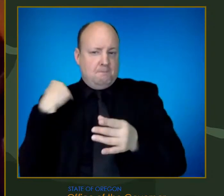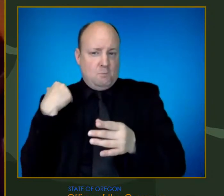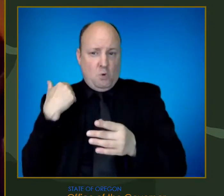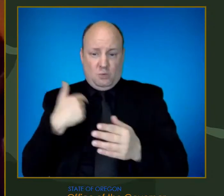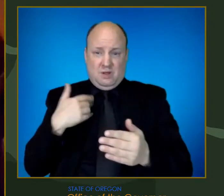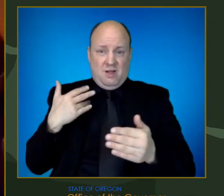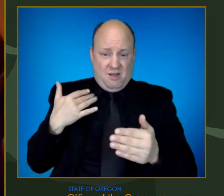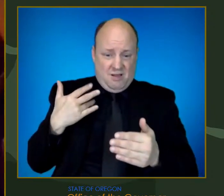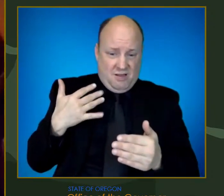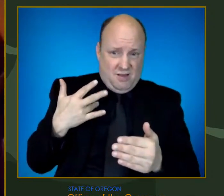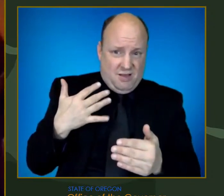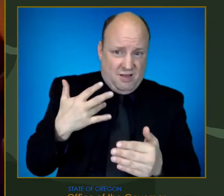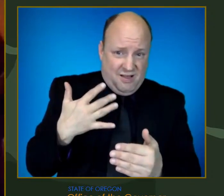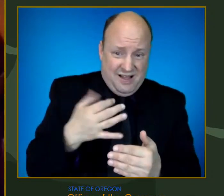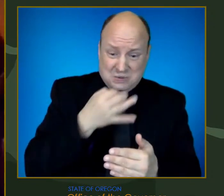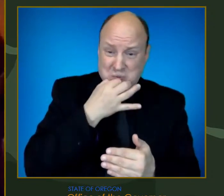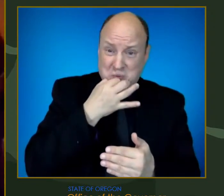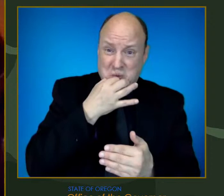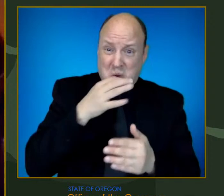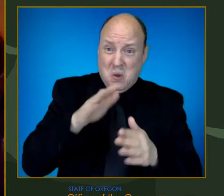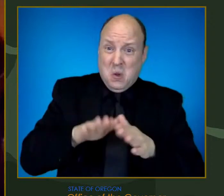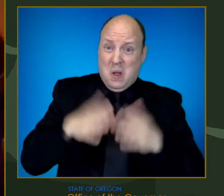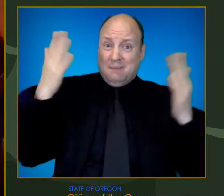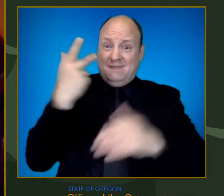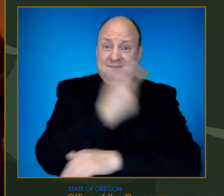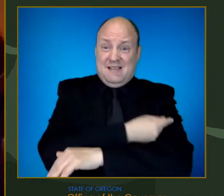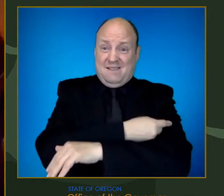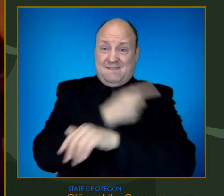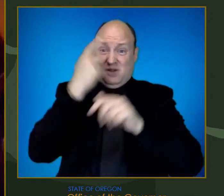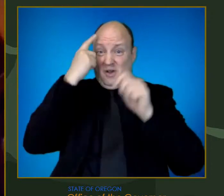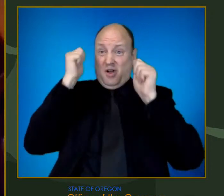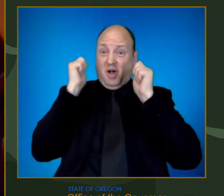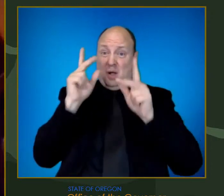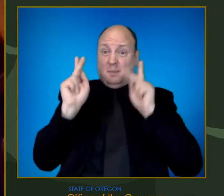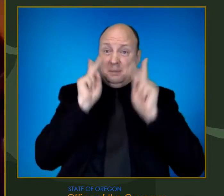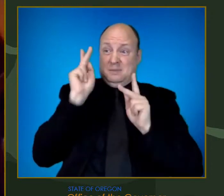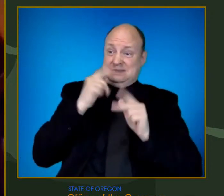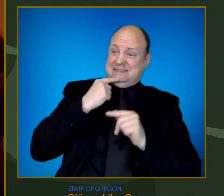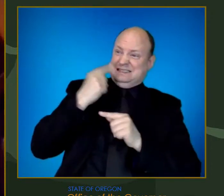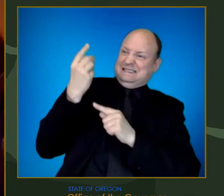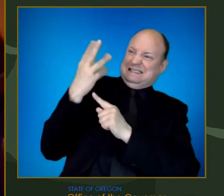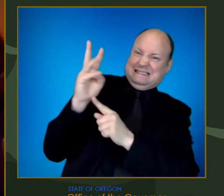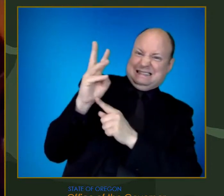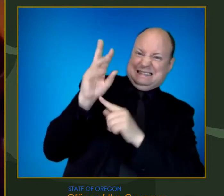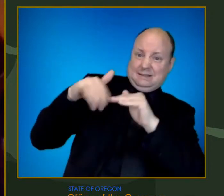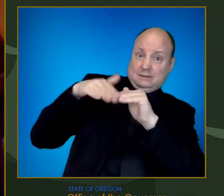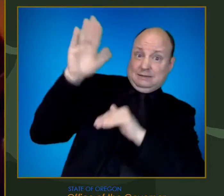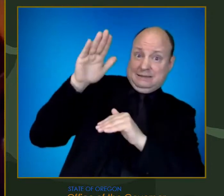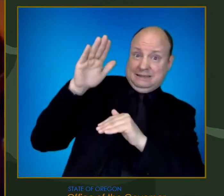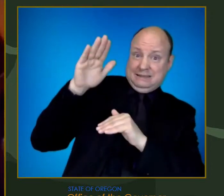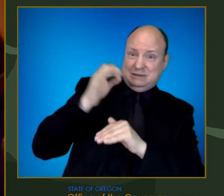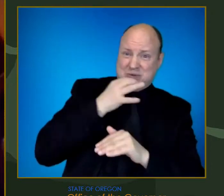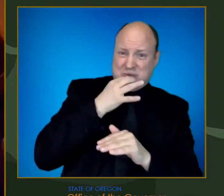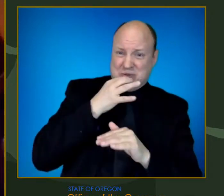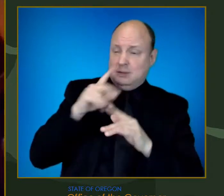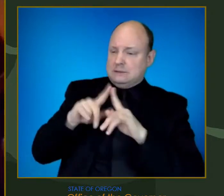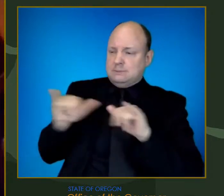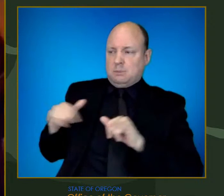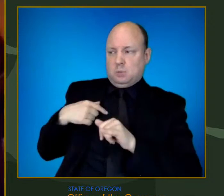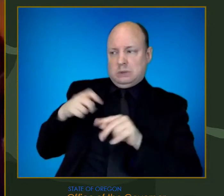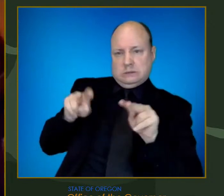vaccinations to anyone in Oregon 16 and older. But at the same time, we are confronting emerging and more contagious